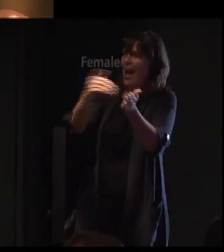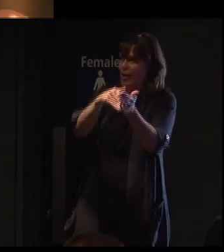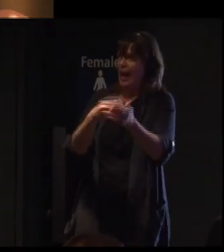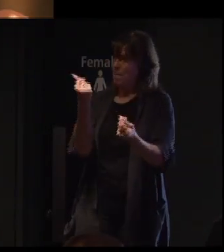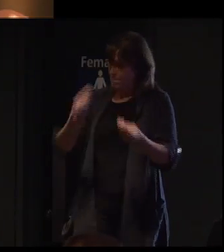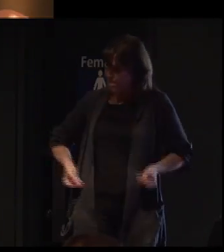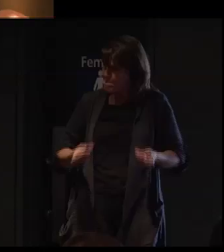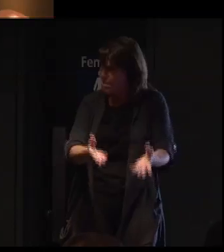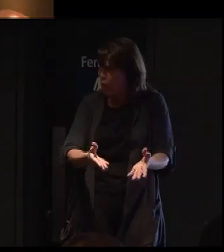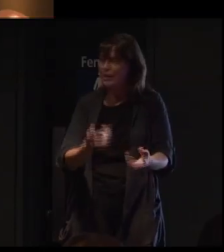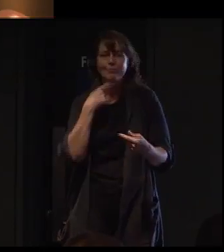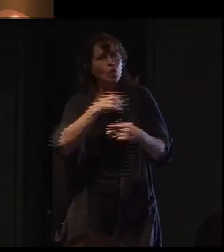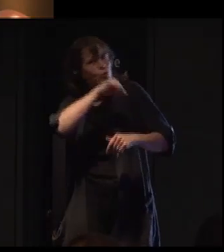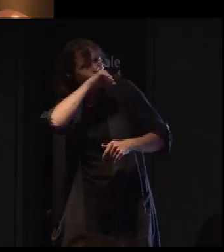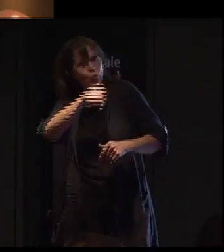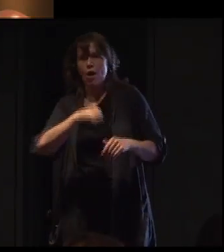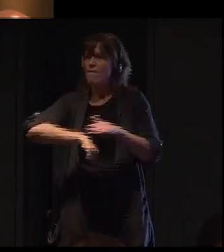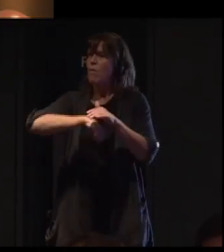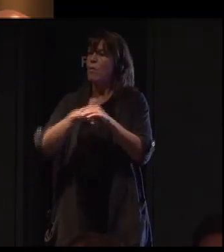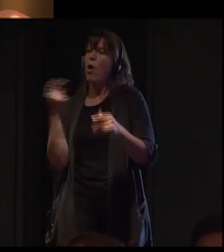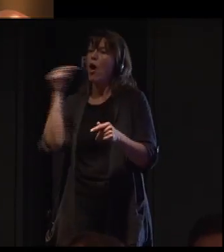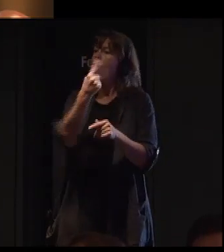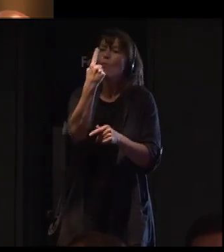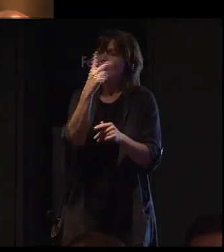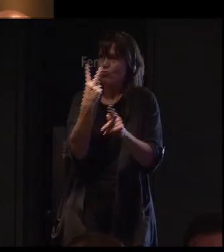money expressing their love for football.